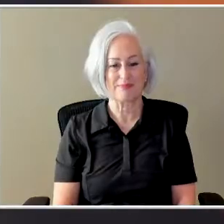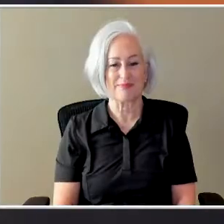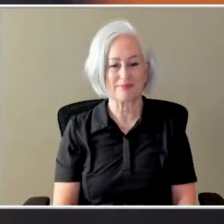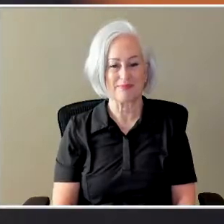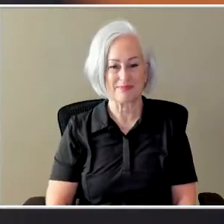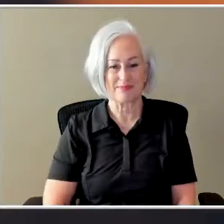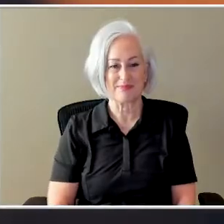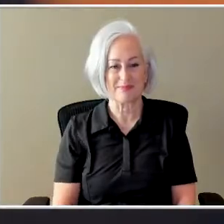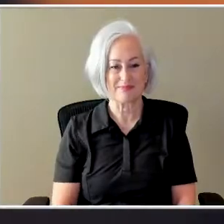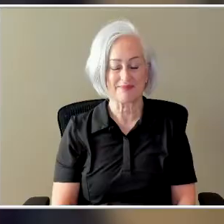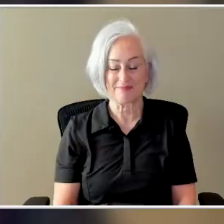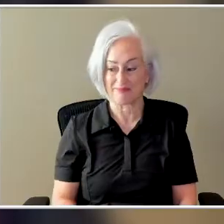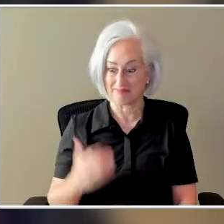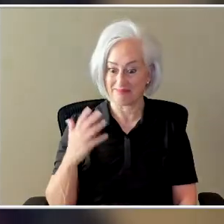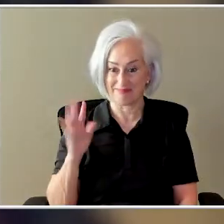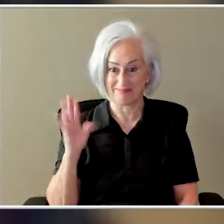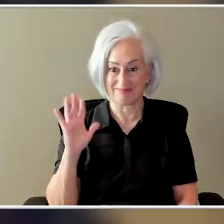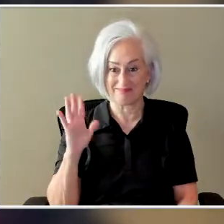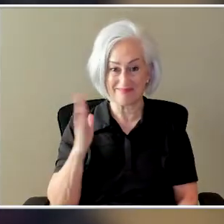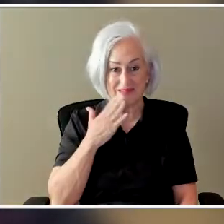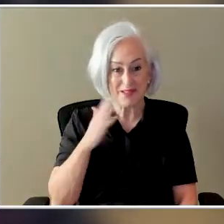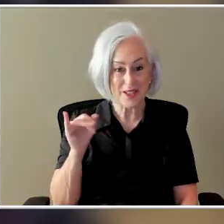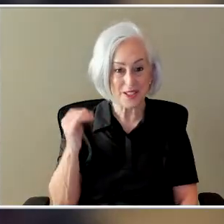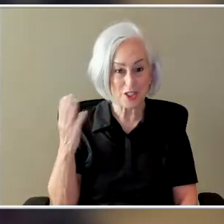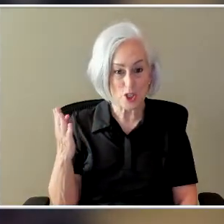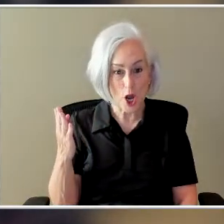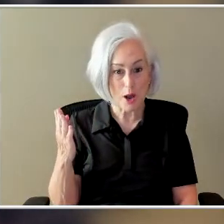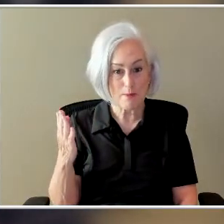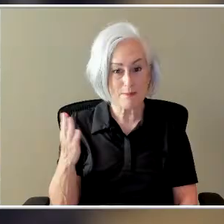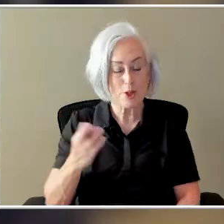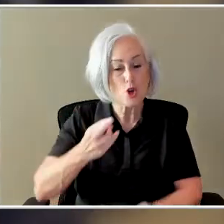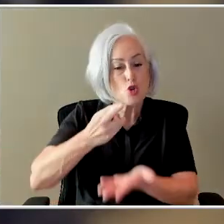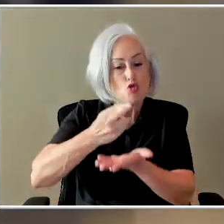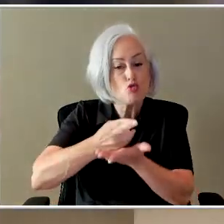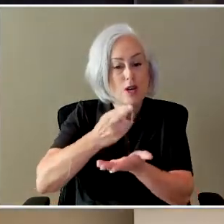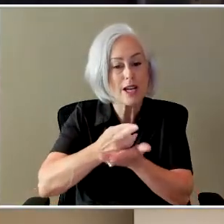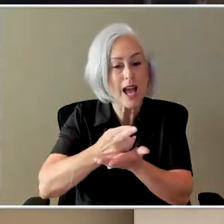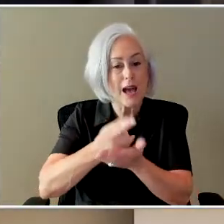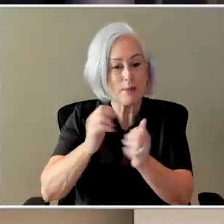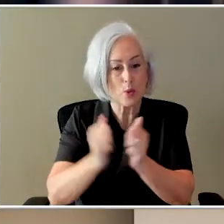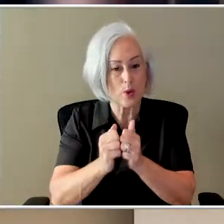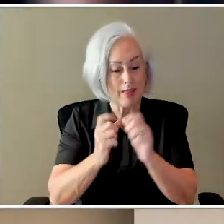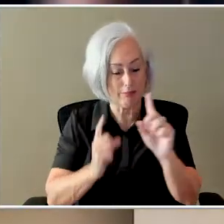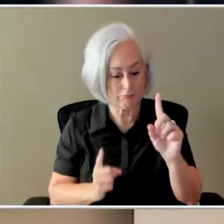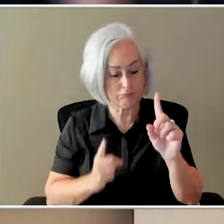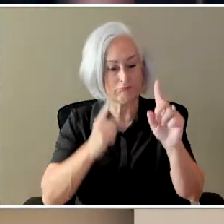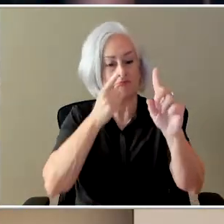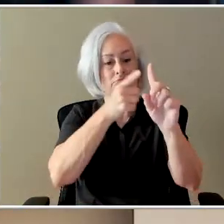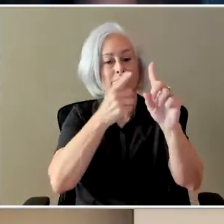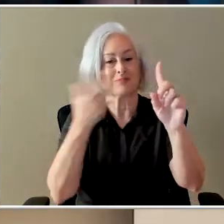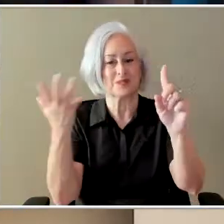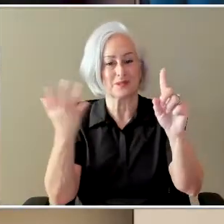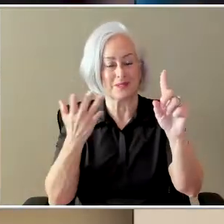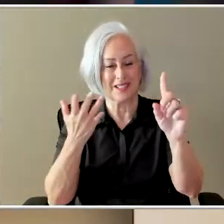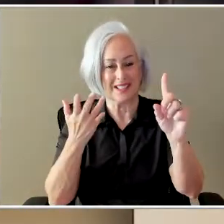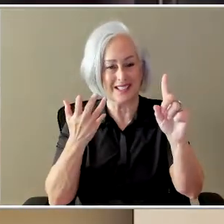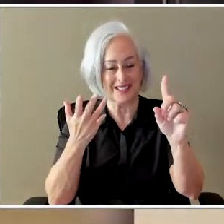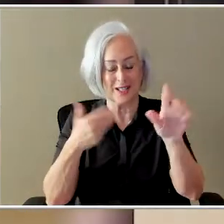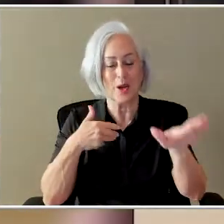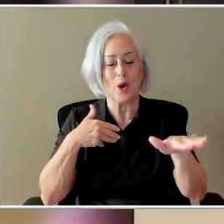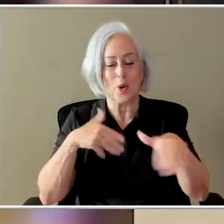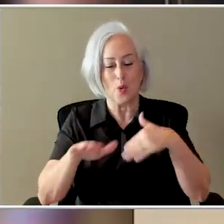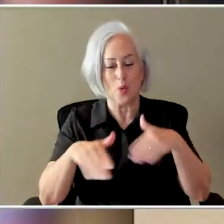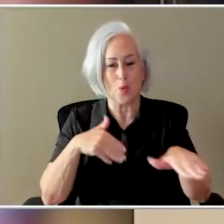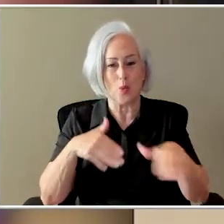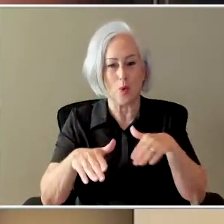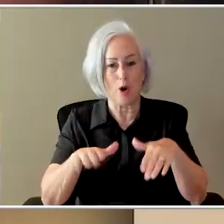Good job. Rehab with one big goal in mind: to walk his daughter down